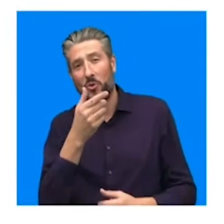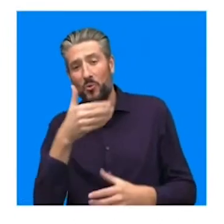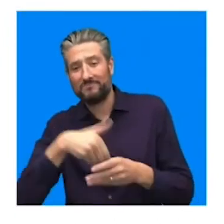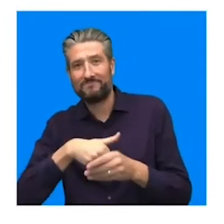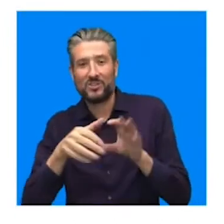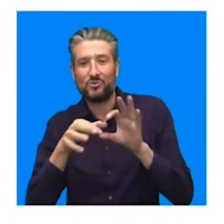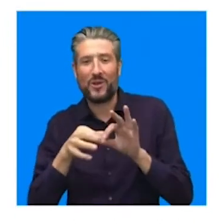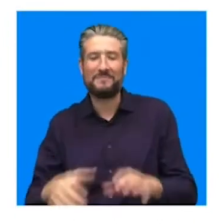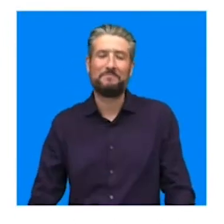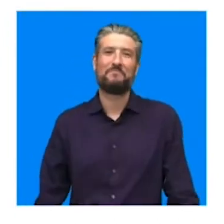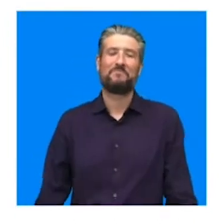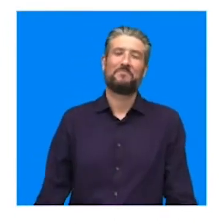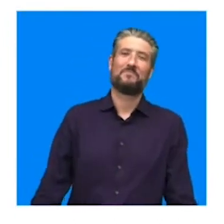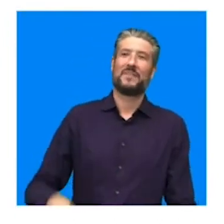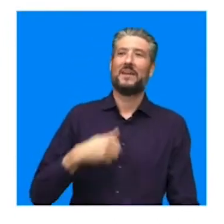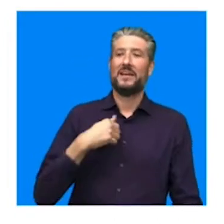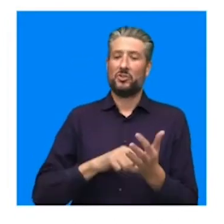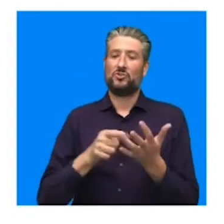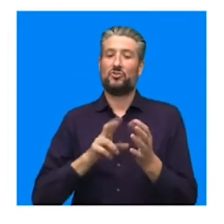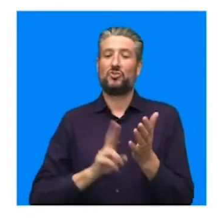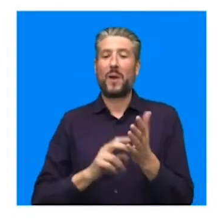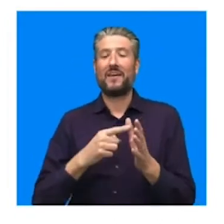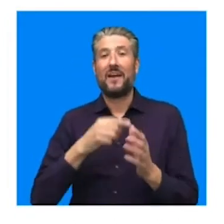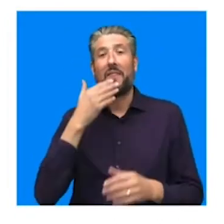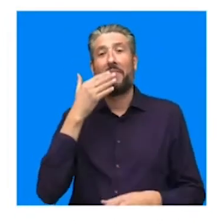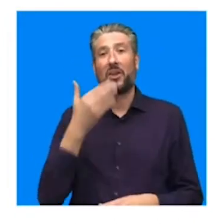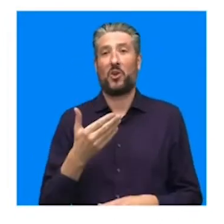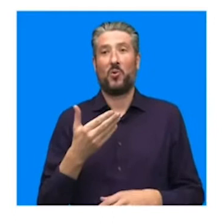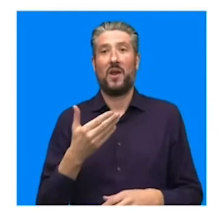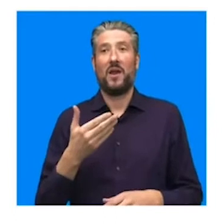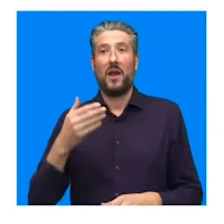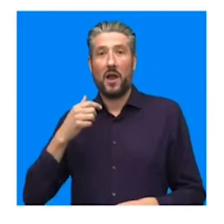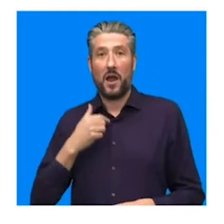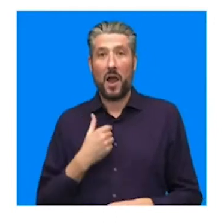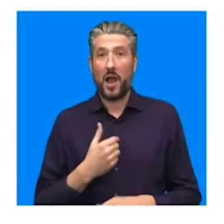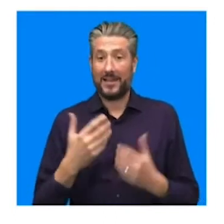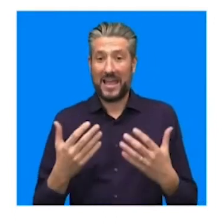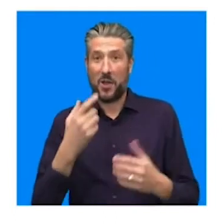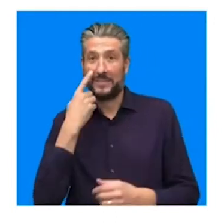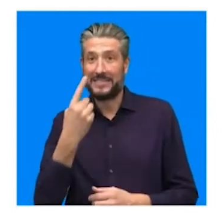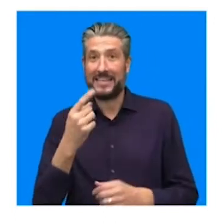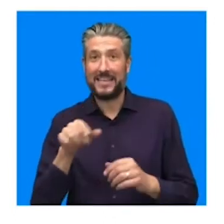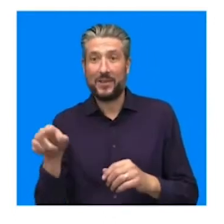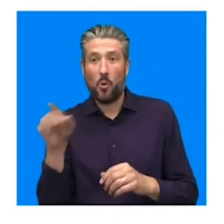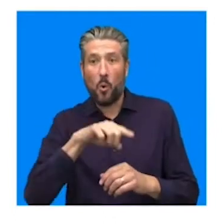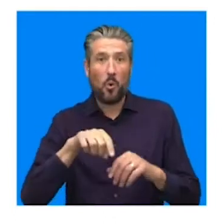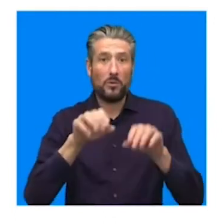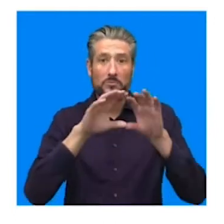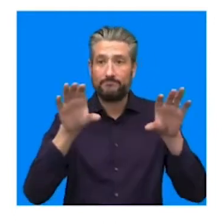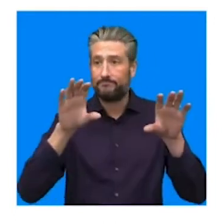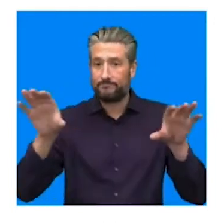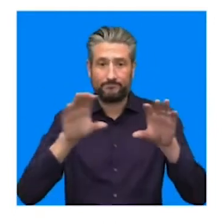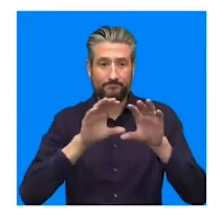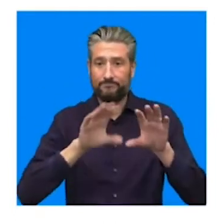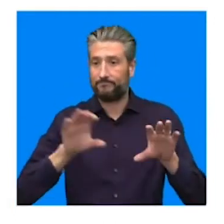Well, thank you very much, everybody, for dialing in to see us. And now you can all see us on your screen, which is good. I'm Joanna Wootten. I'm chair